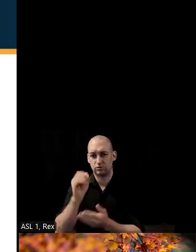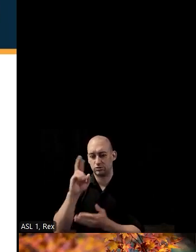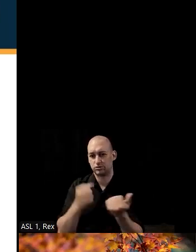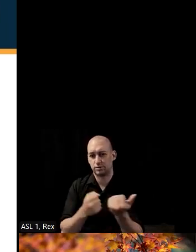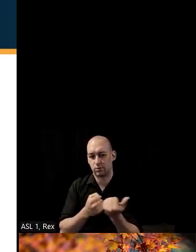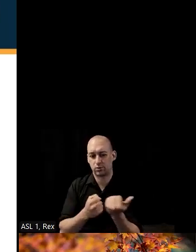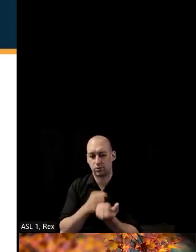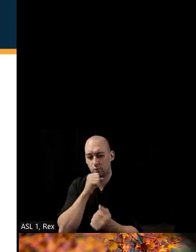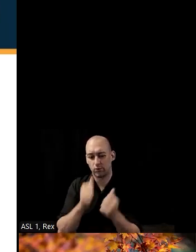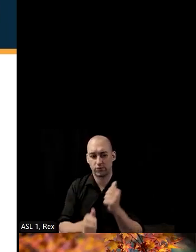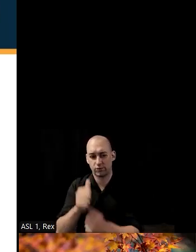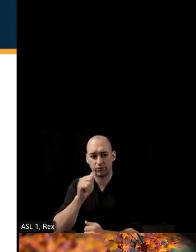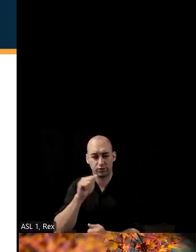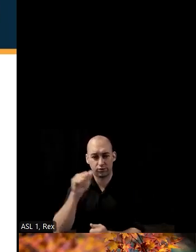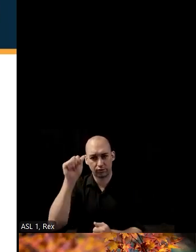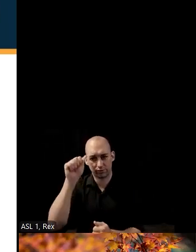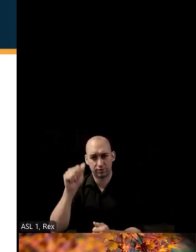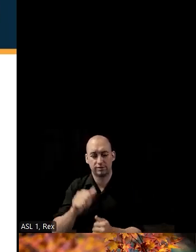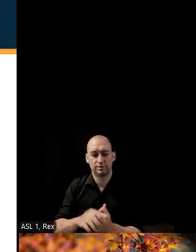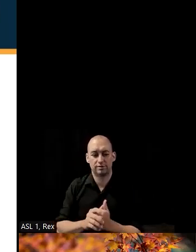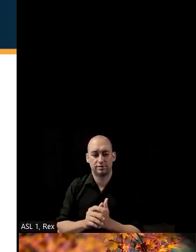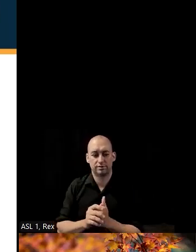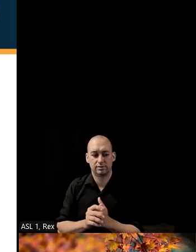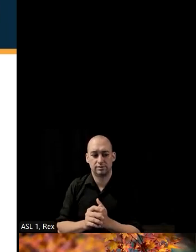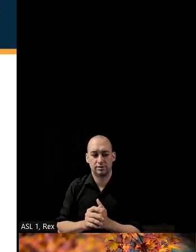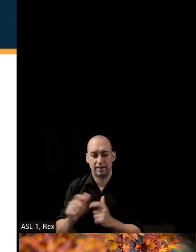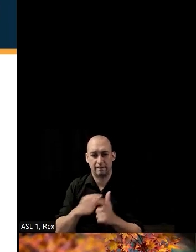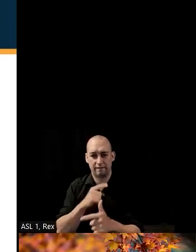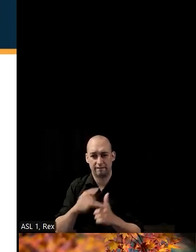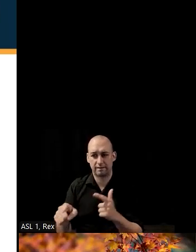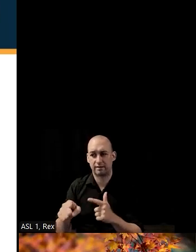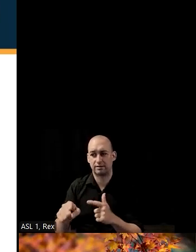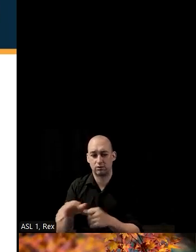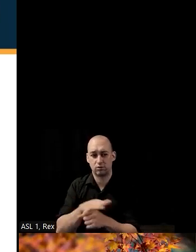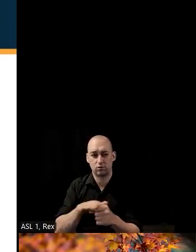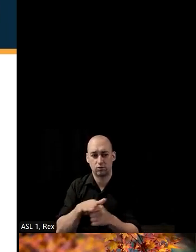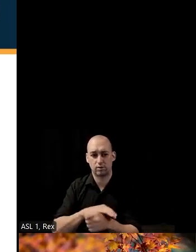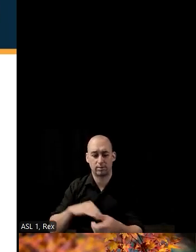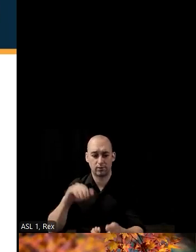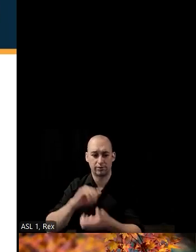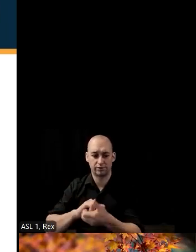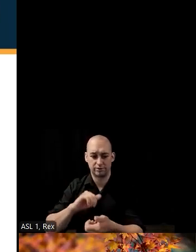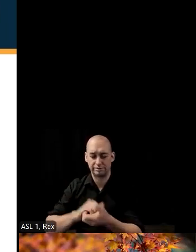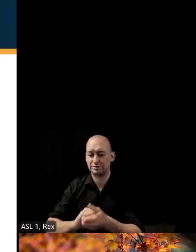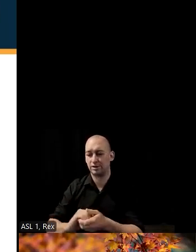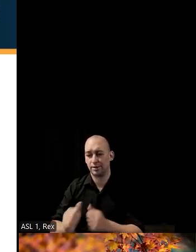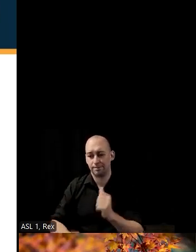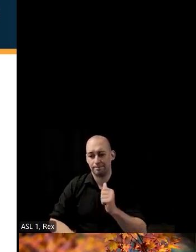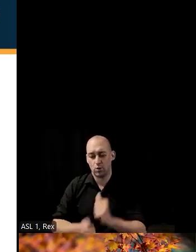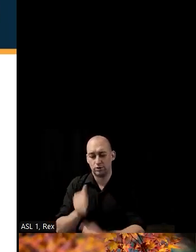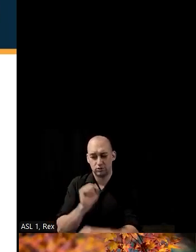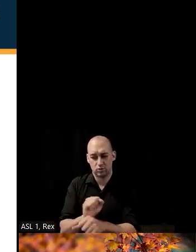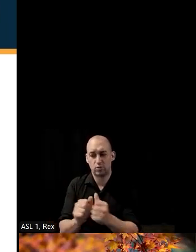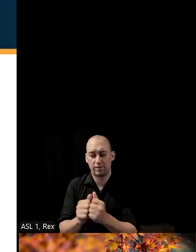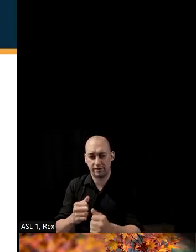person with a disability, or a caregiver might need. And then, of course, our local partners. So the partners that we most directly work with